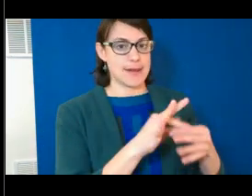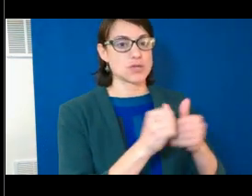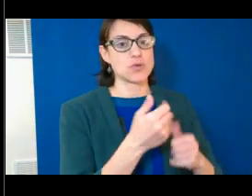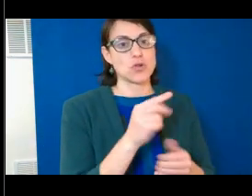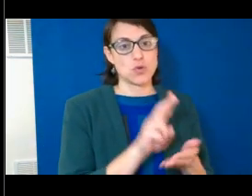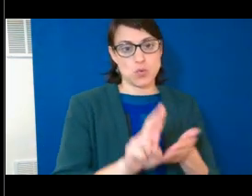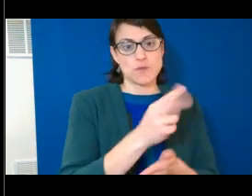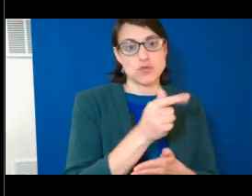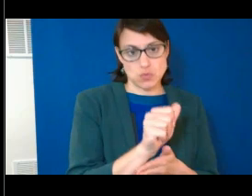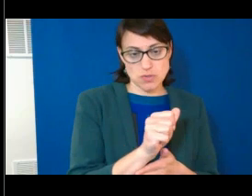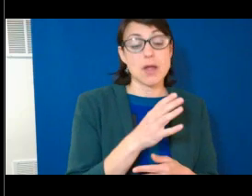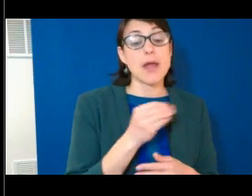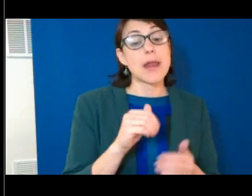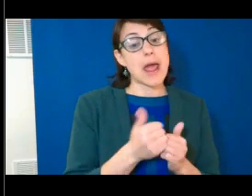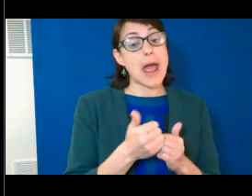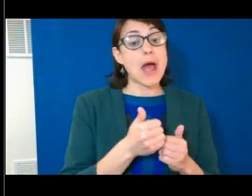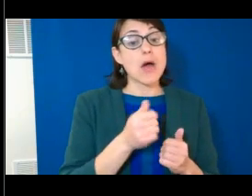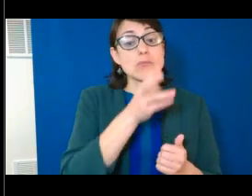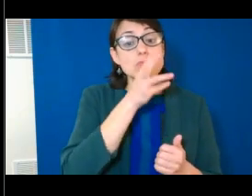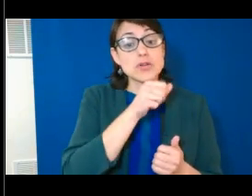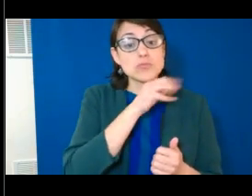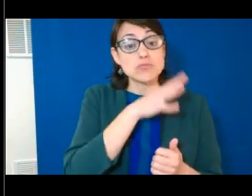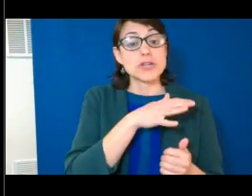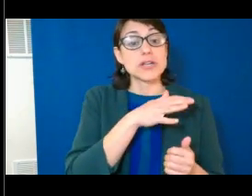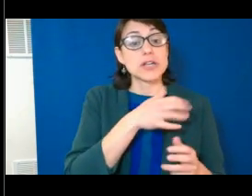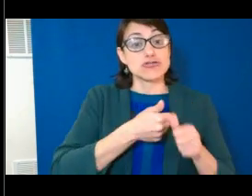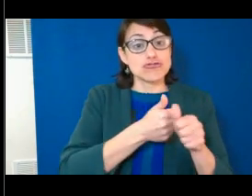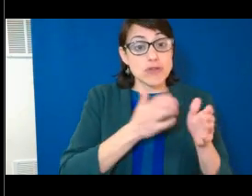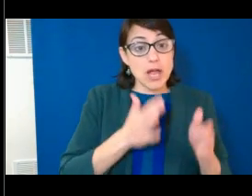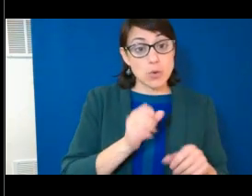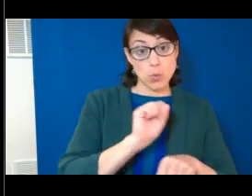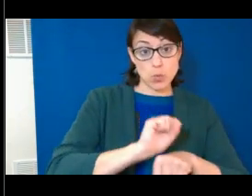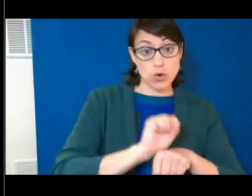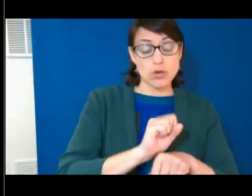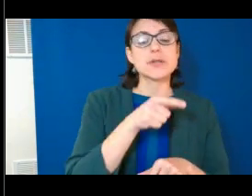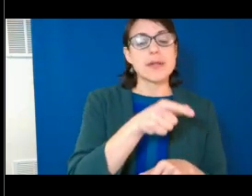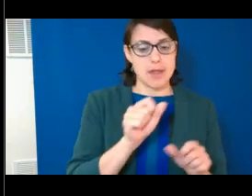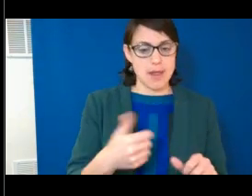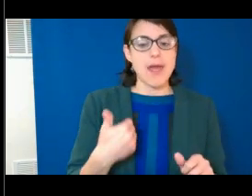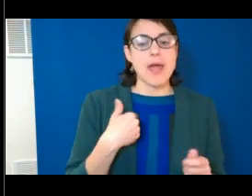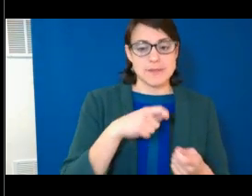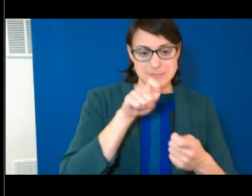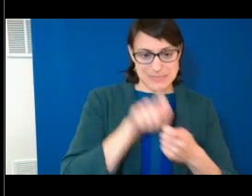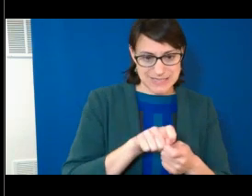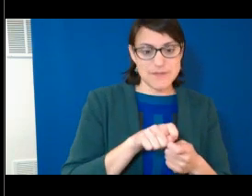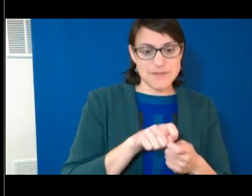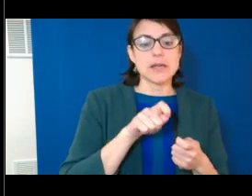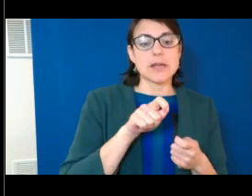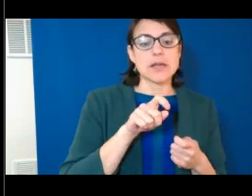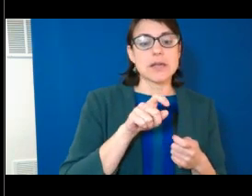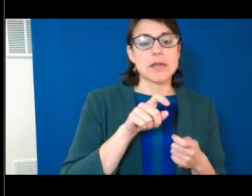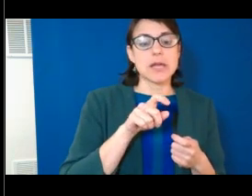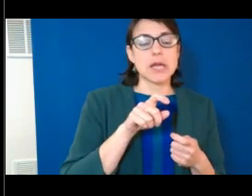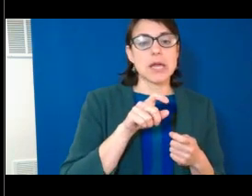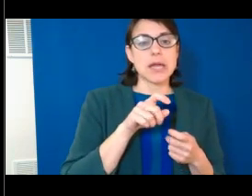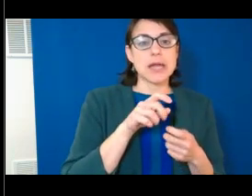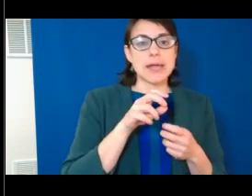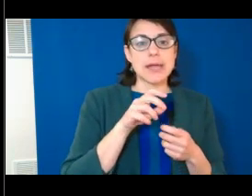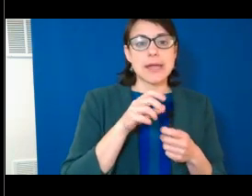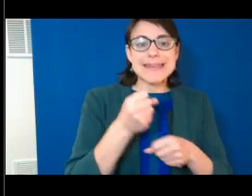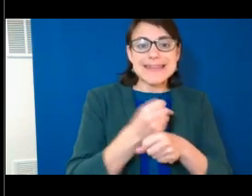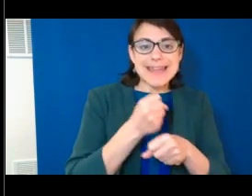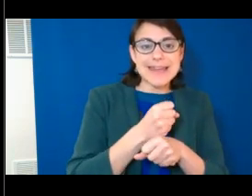the way the Marine Debris Tracker works is they can have specific curated data cards so it's not just one sort of data card like it is